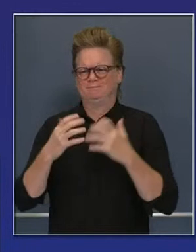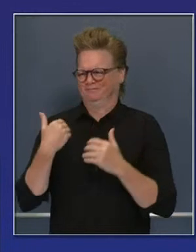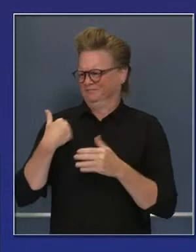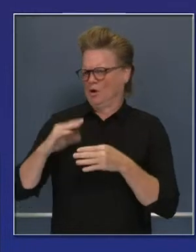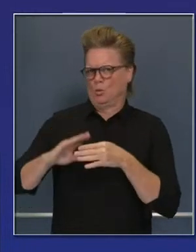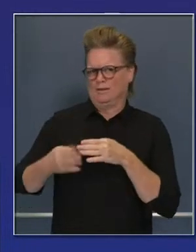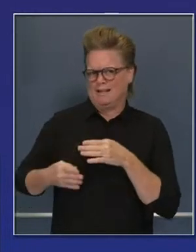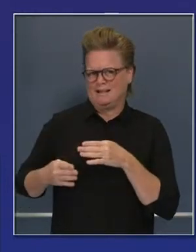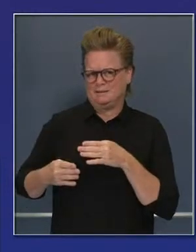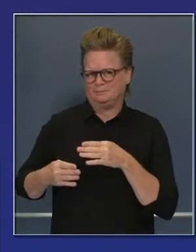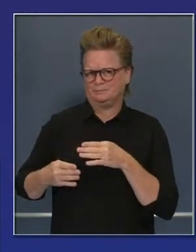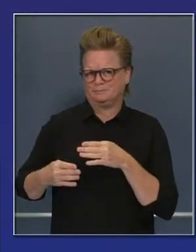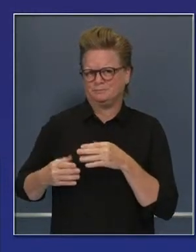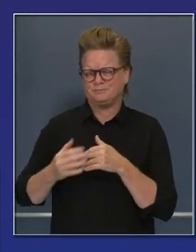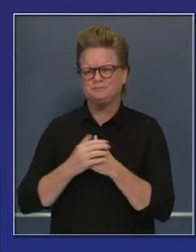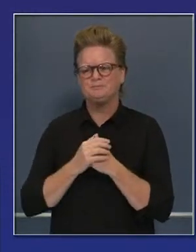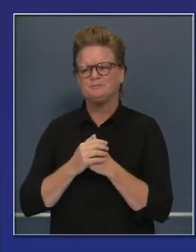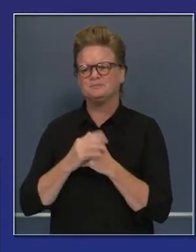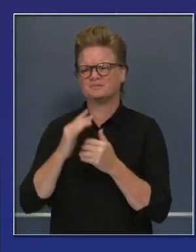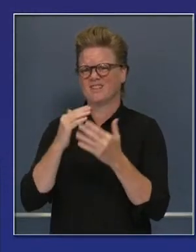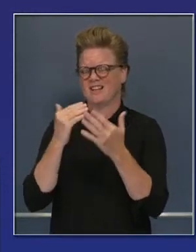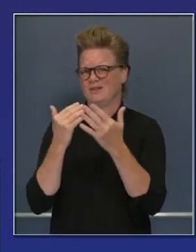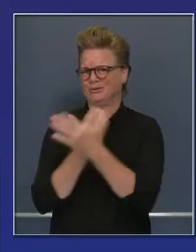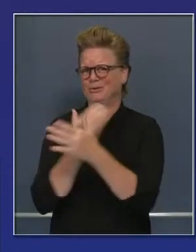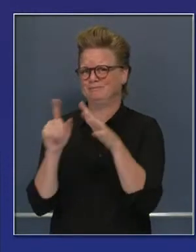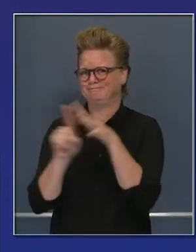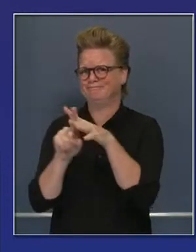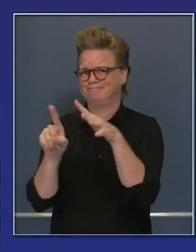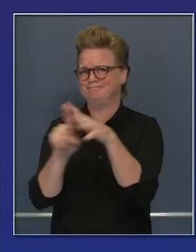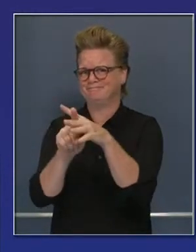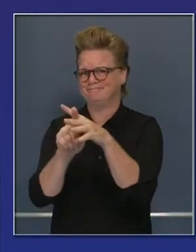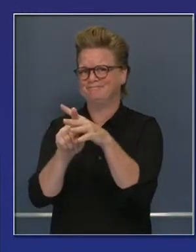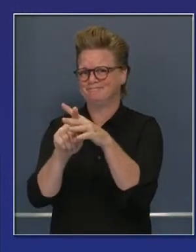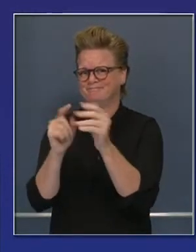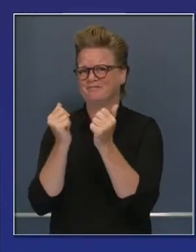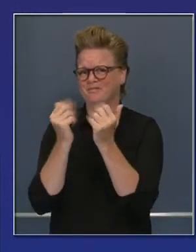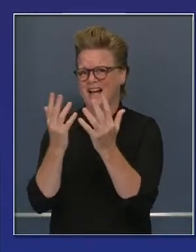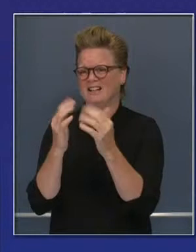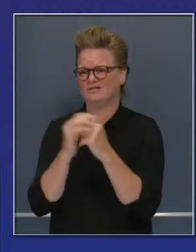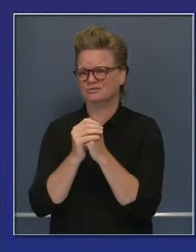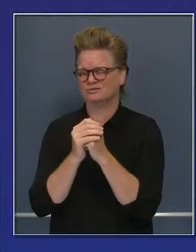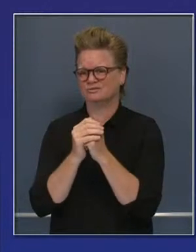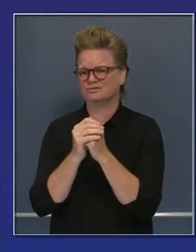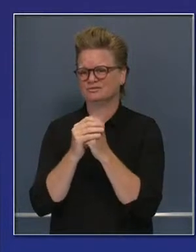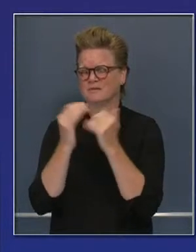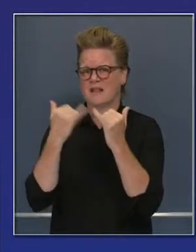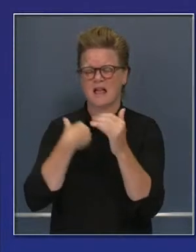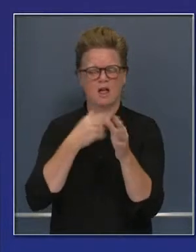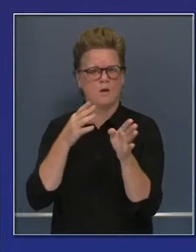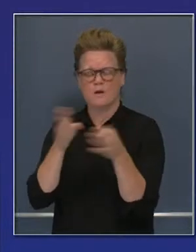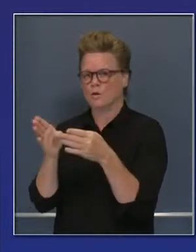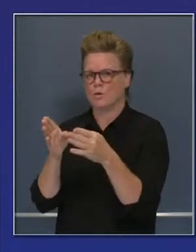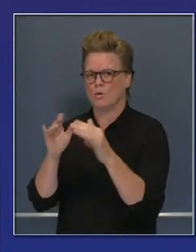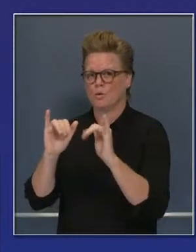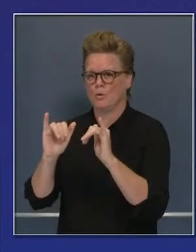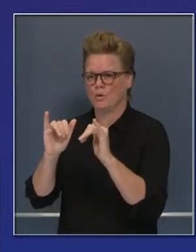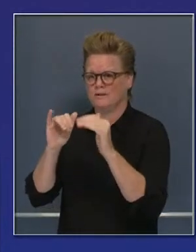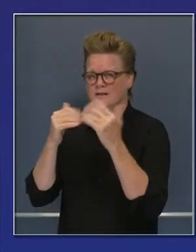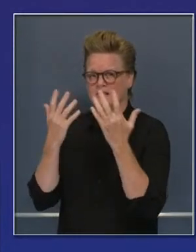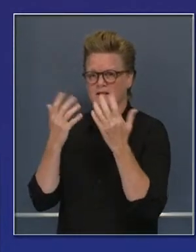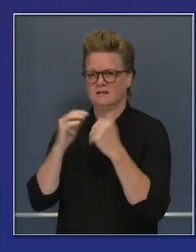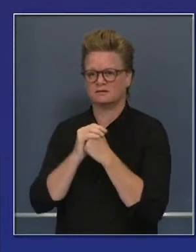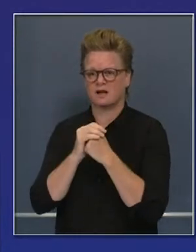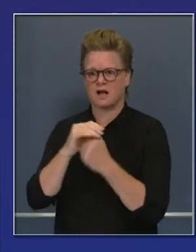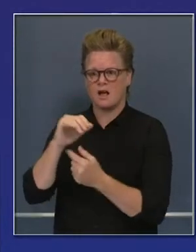New active wildfires that have generated a lot of attention, understandably and appropriately. The Creek Fire,